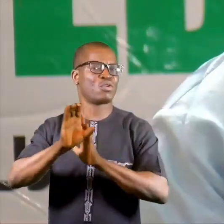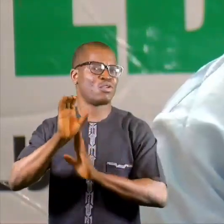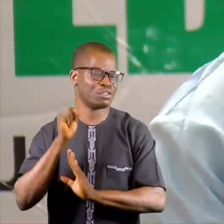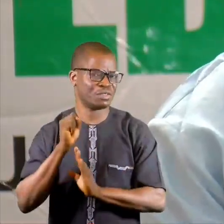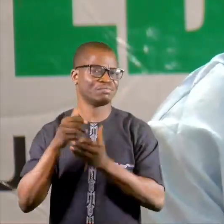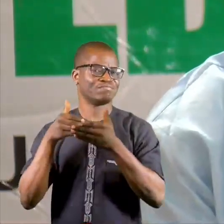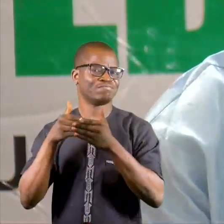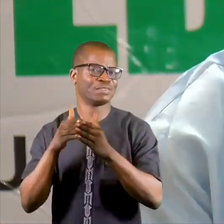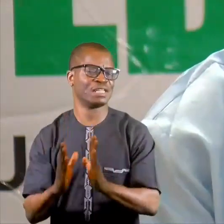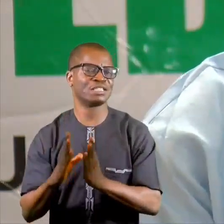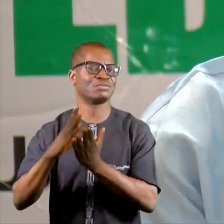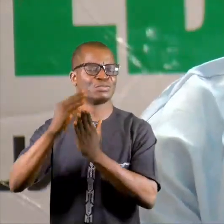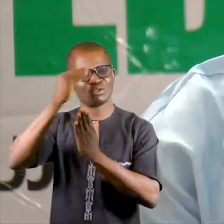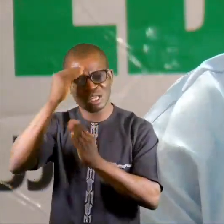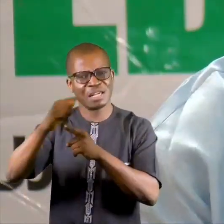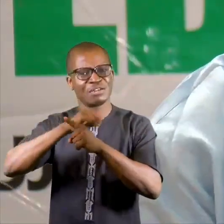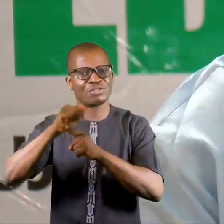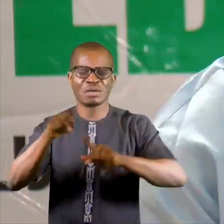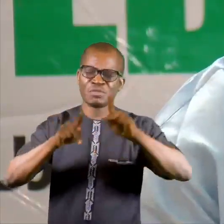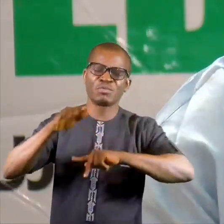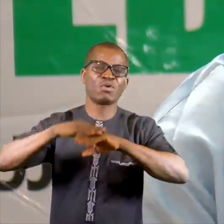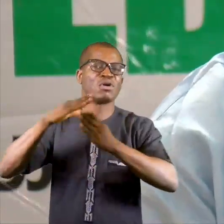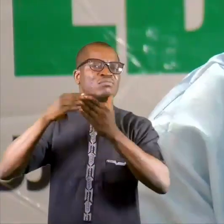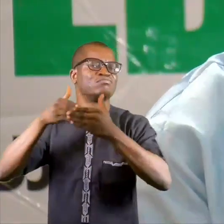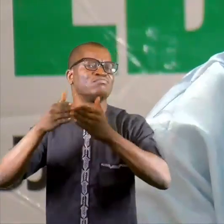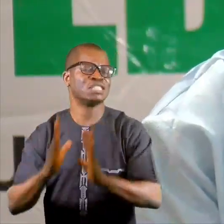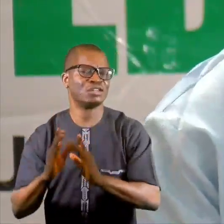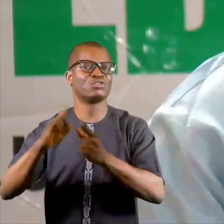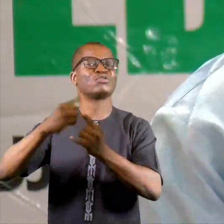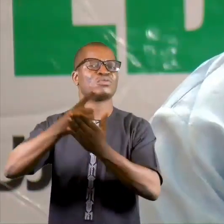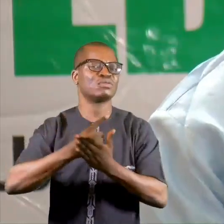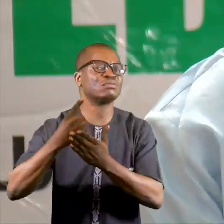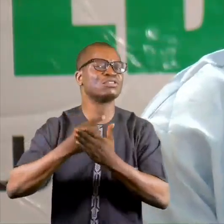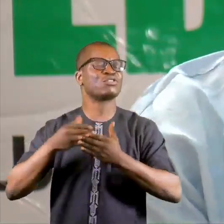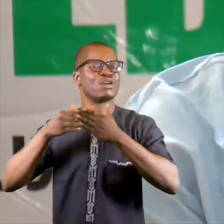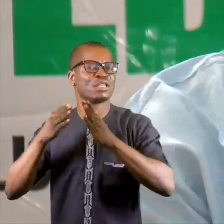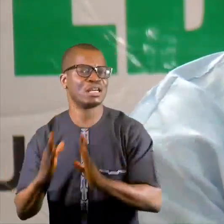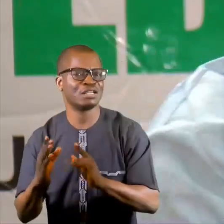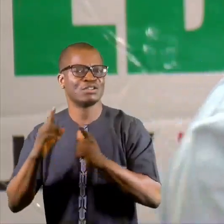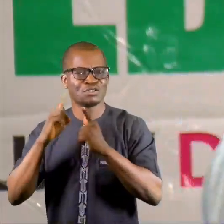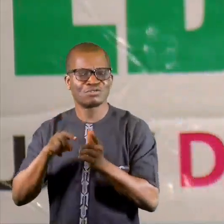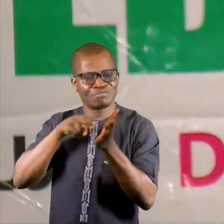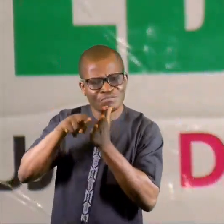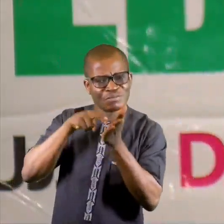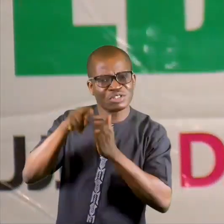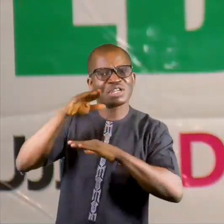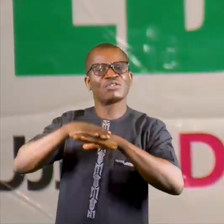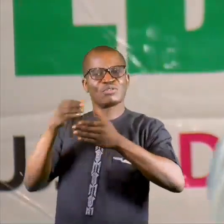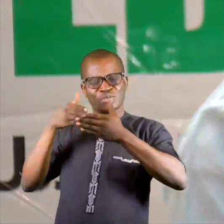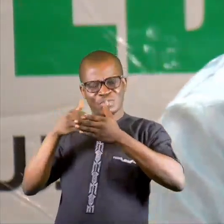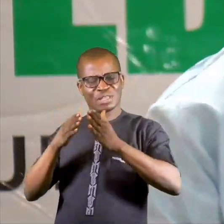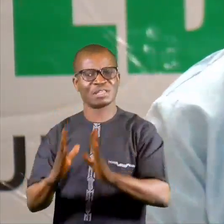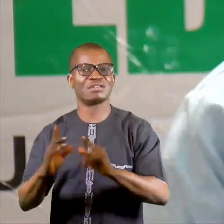cultivate leadership, to train people on leadership, to discuss leadership, to carry out research in